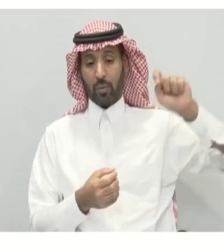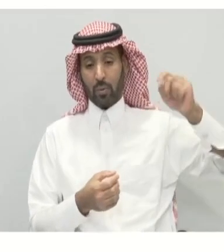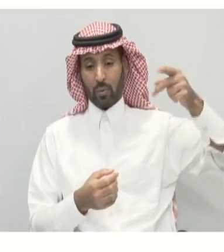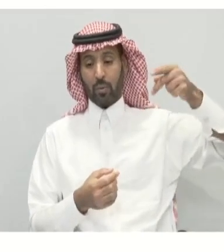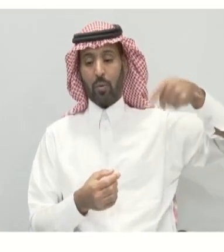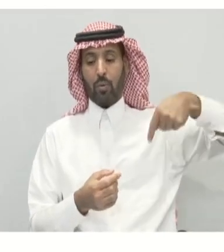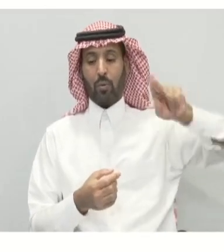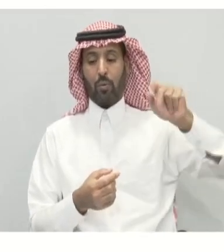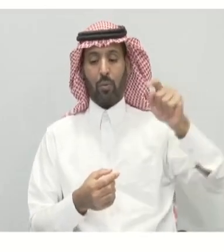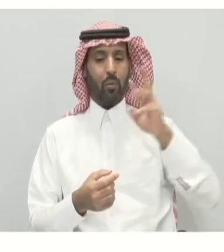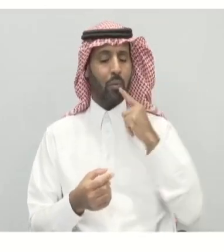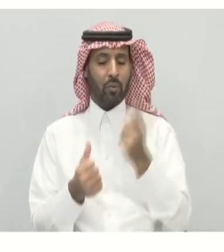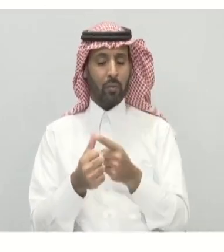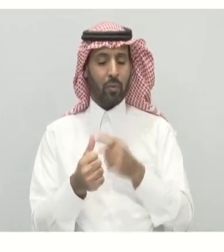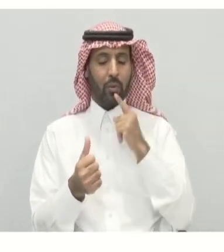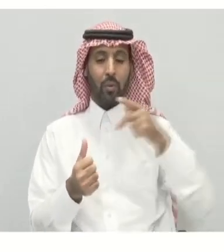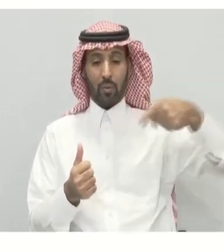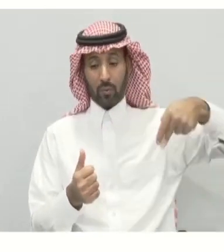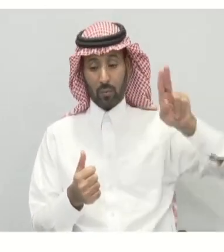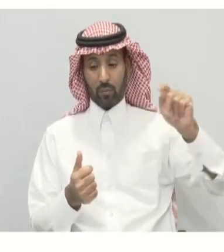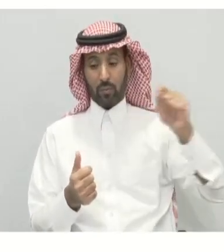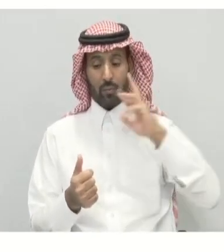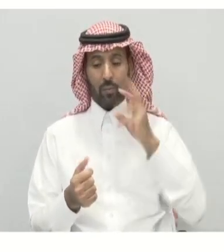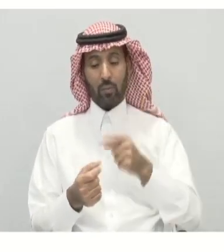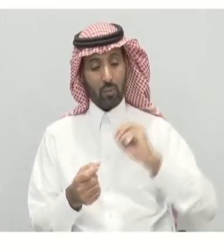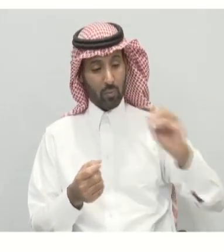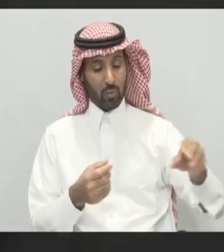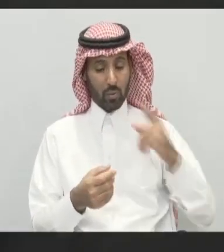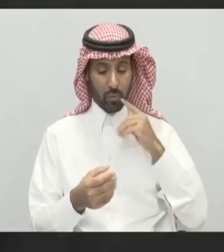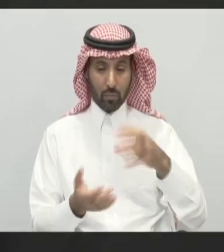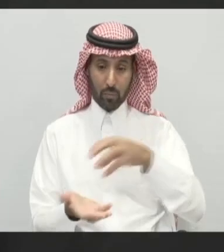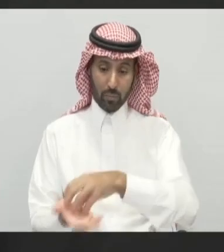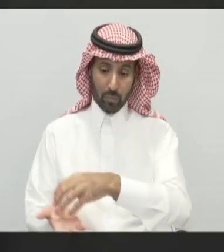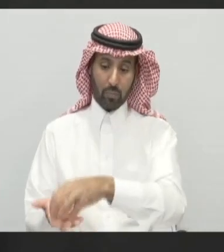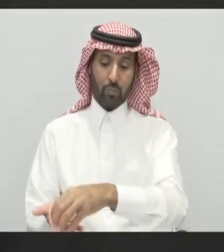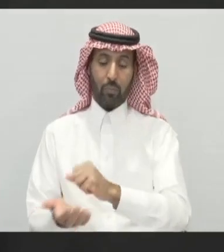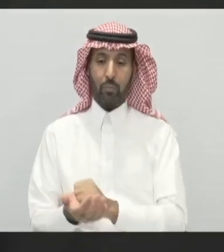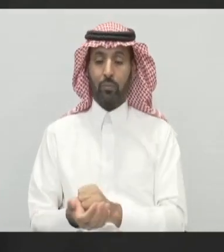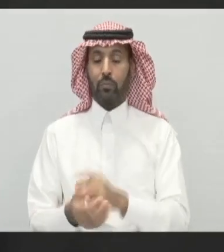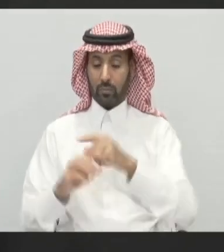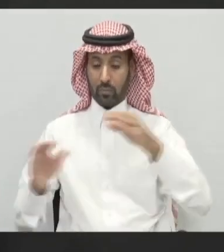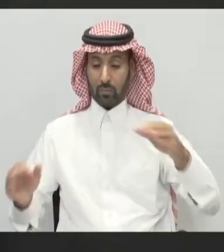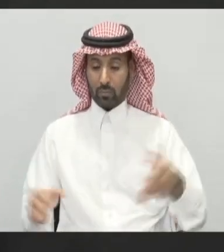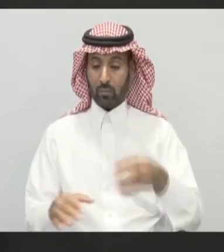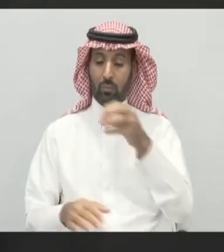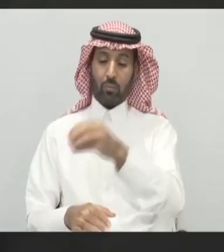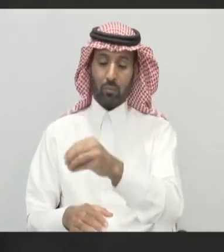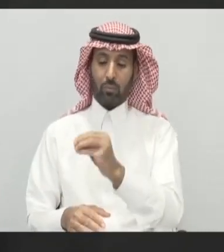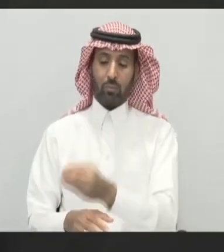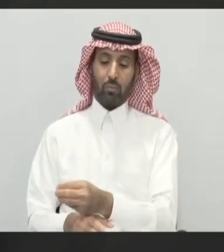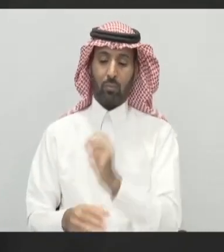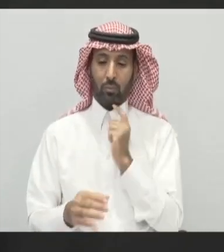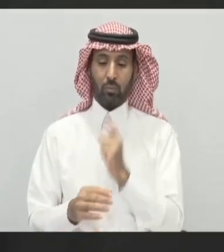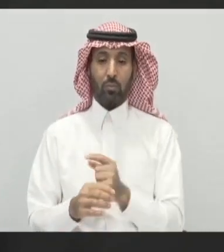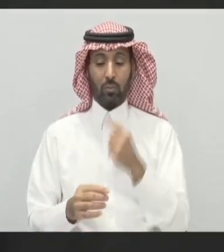with. The first part, which is the put, get, throw, and put, these are what we call them, that we all can agree,